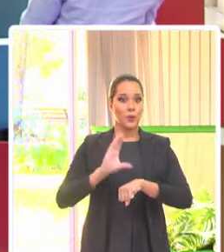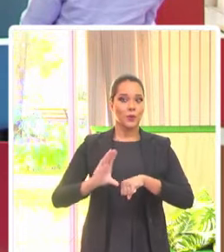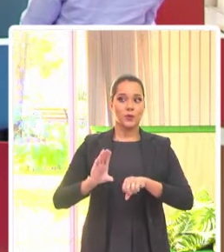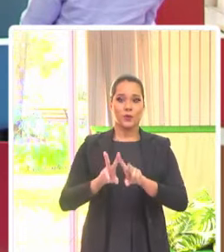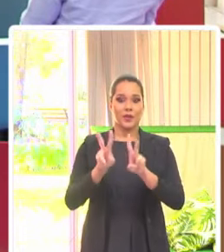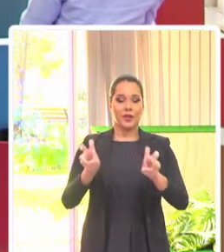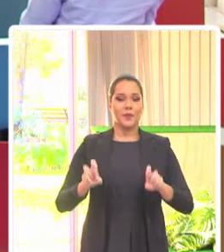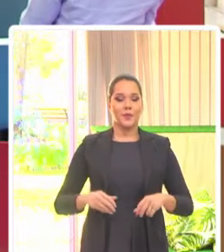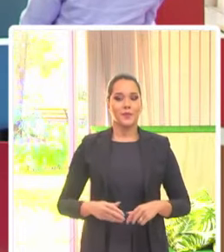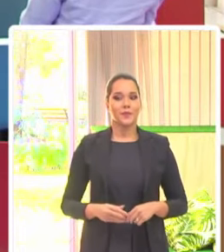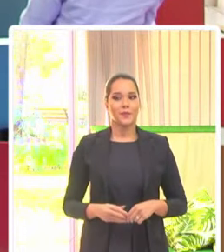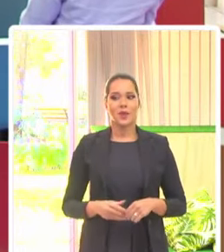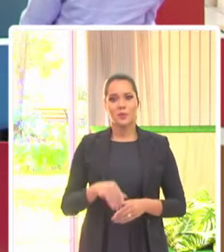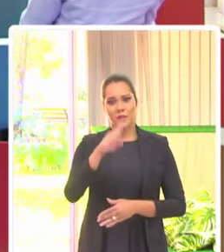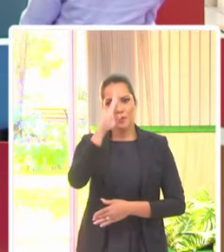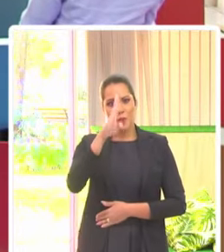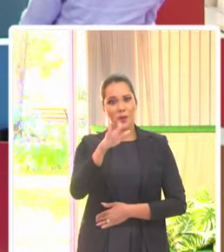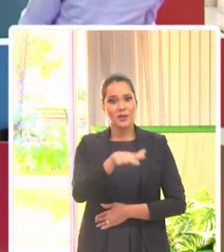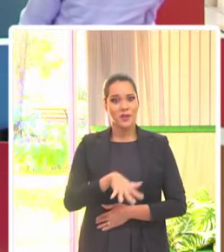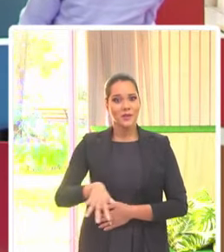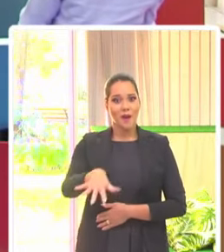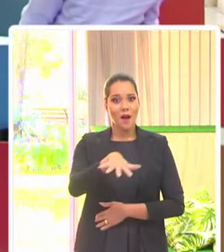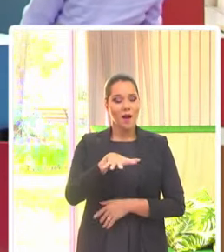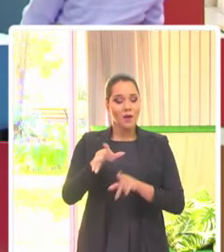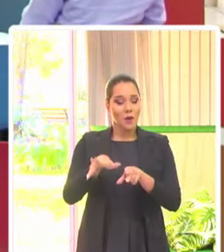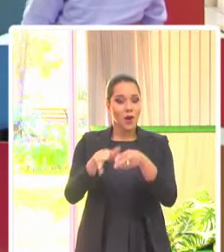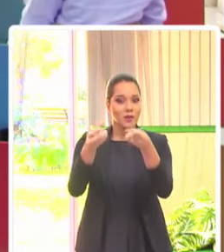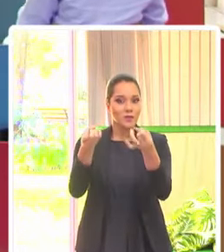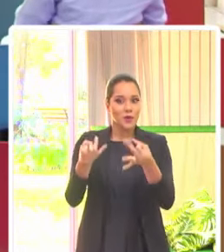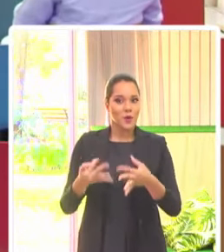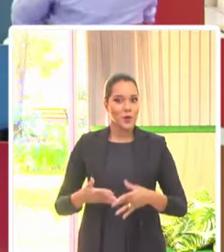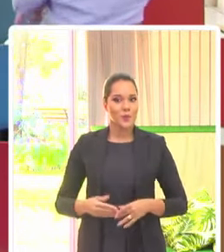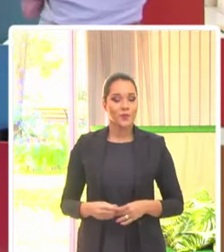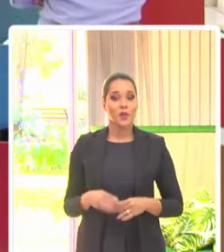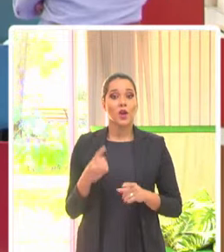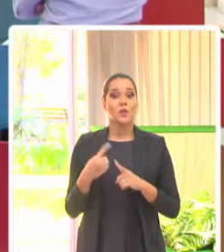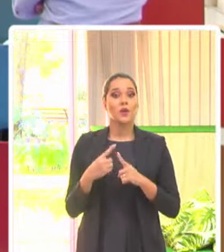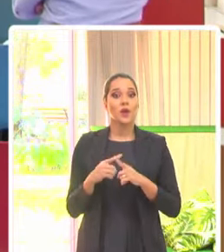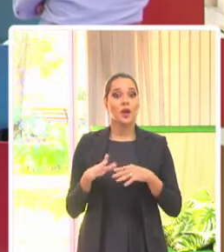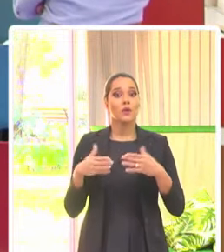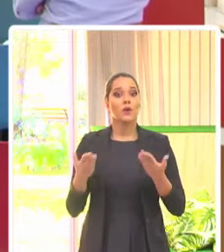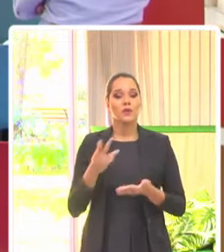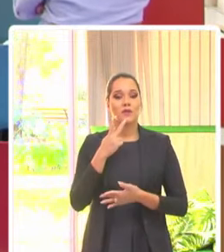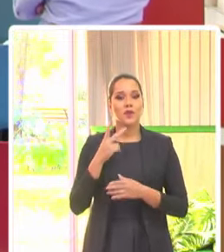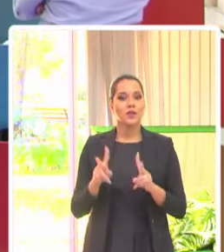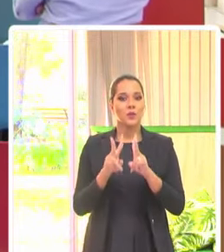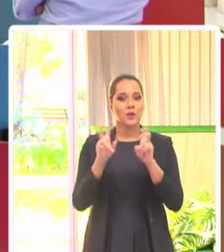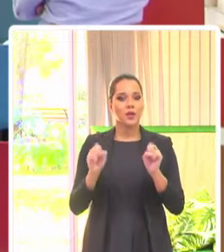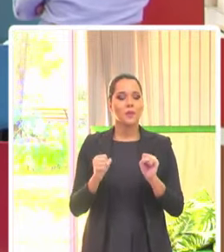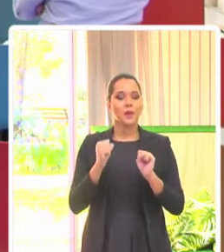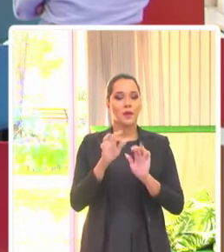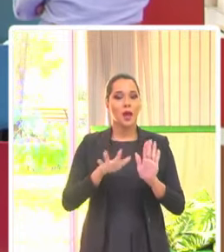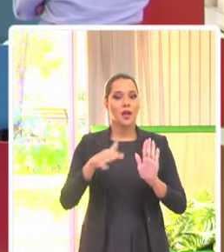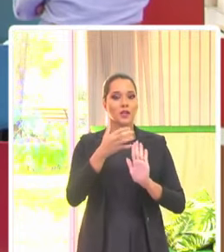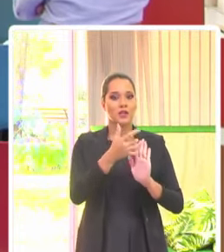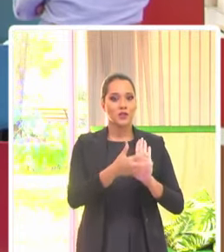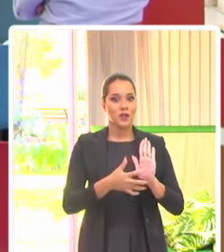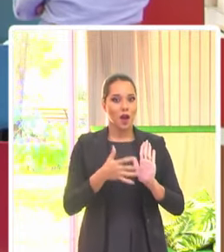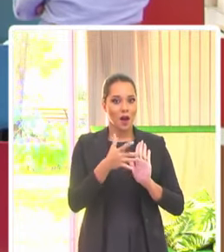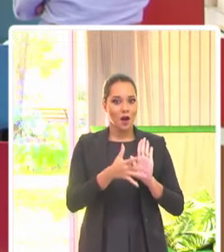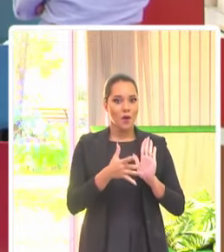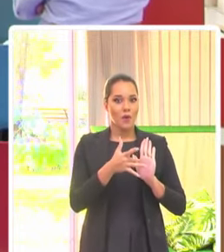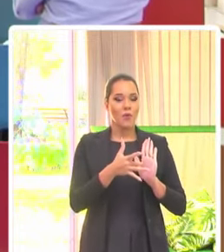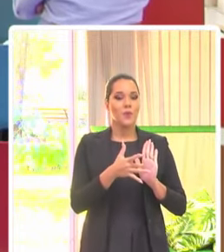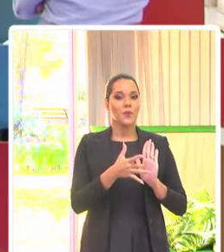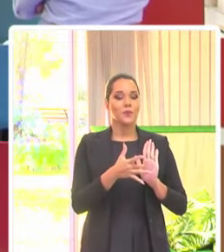this area that she was talking about. Because when you talk about digital service, they think